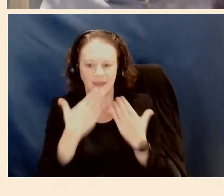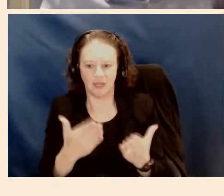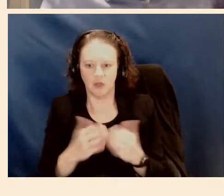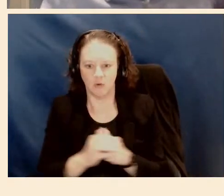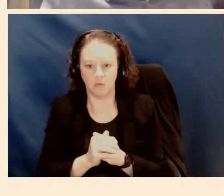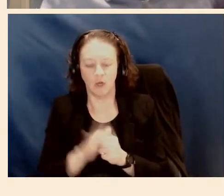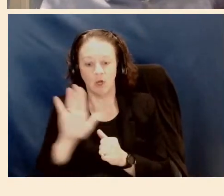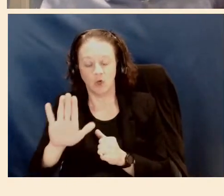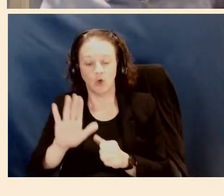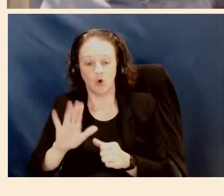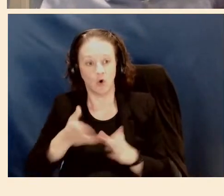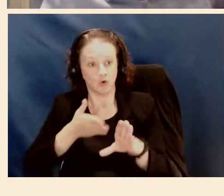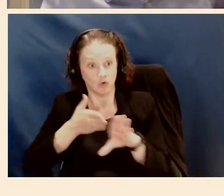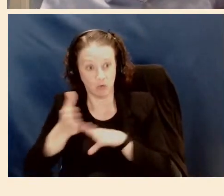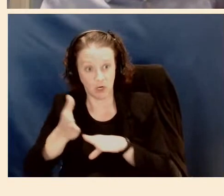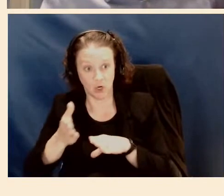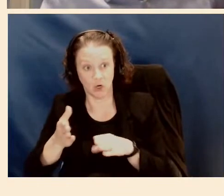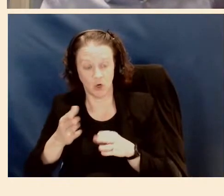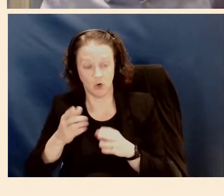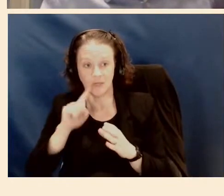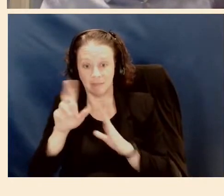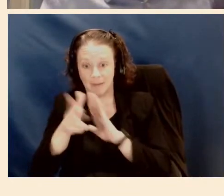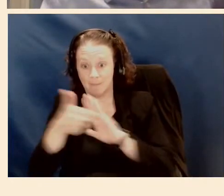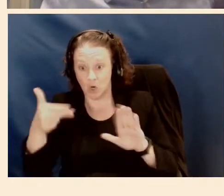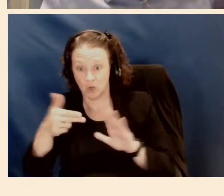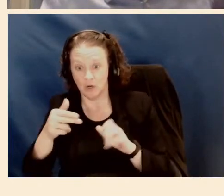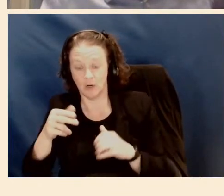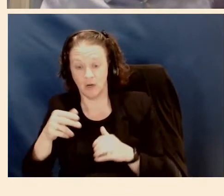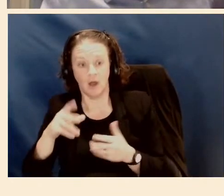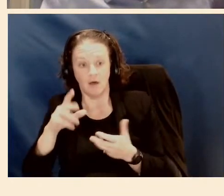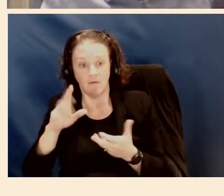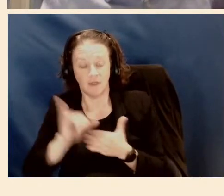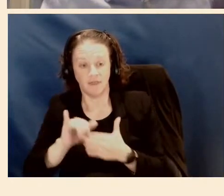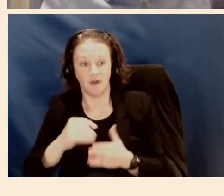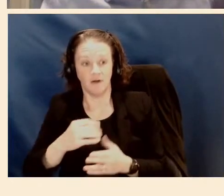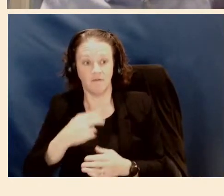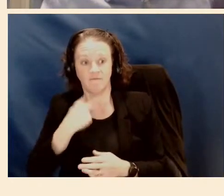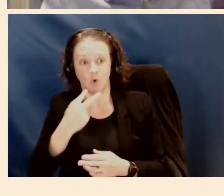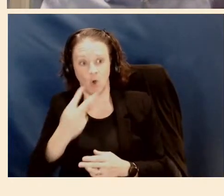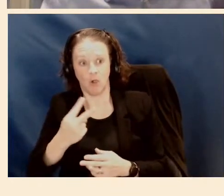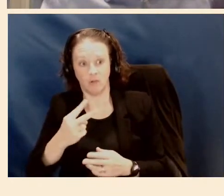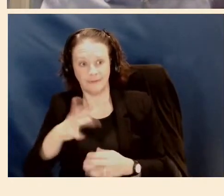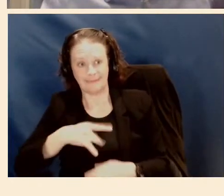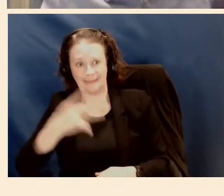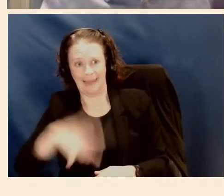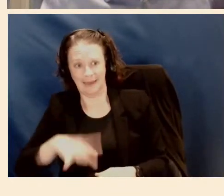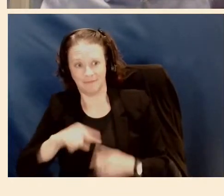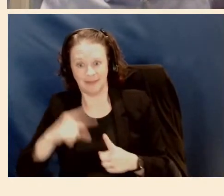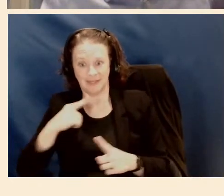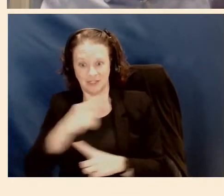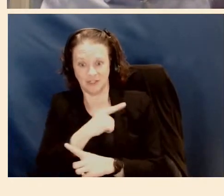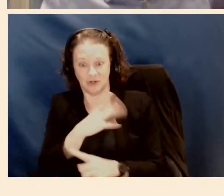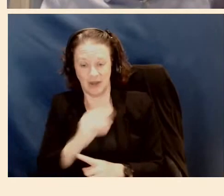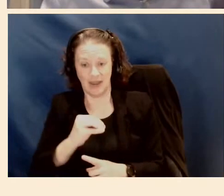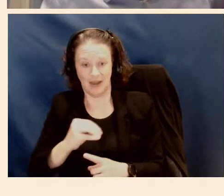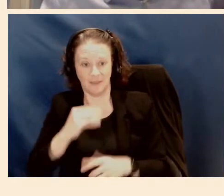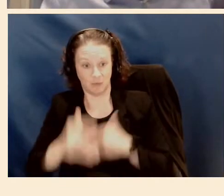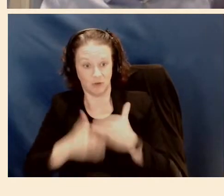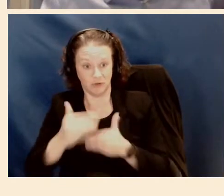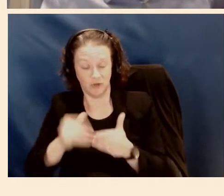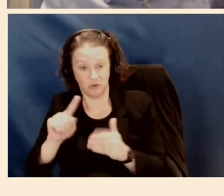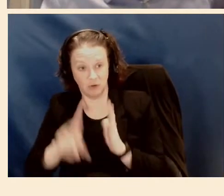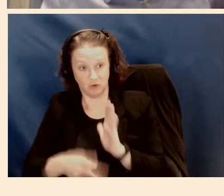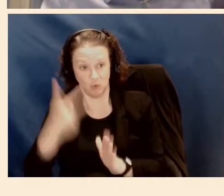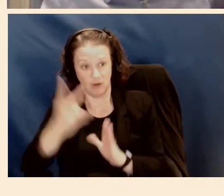your vocal dislike of the legislature and the process. In fact, as we've noted, you've twice joined Republican